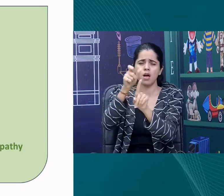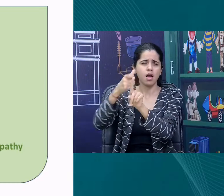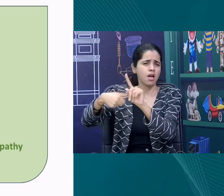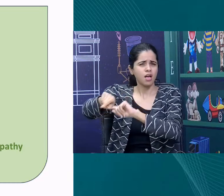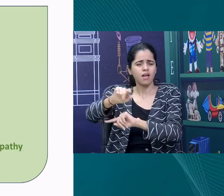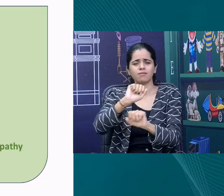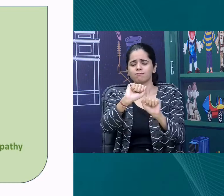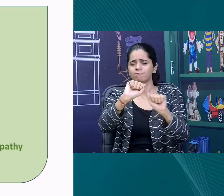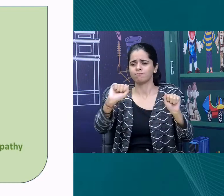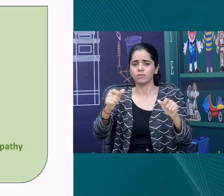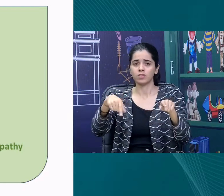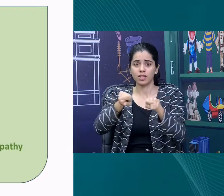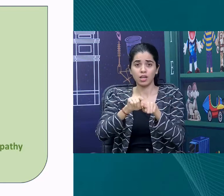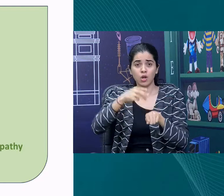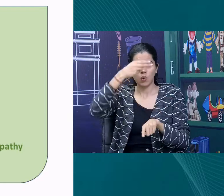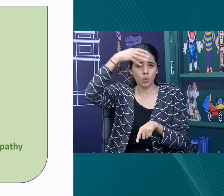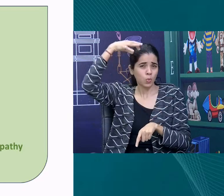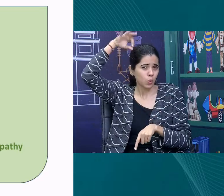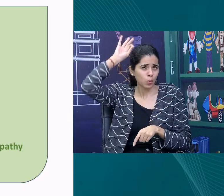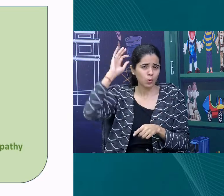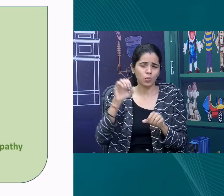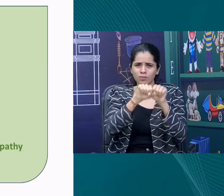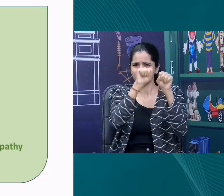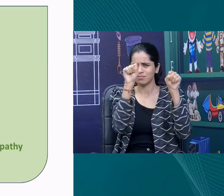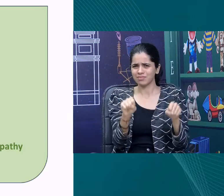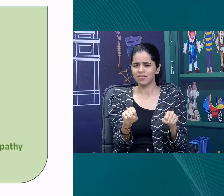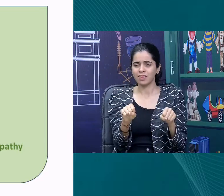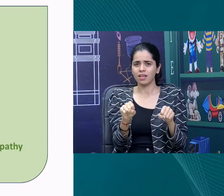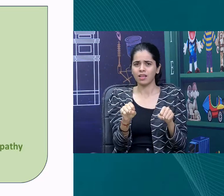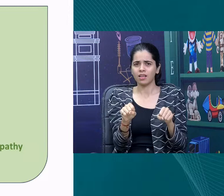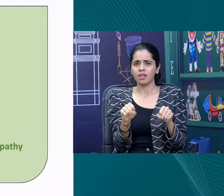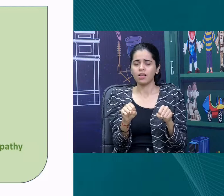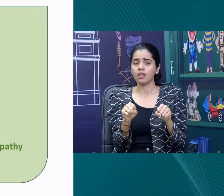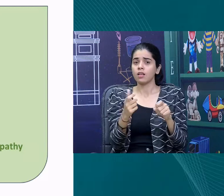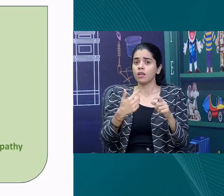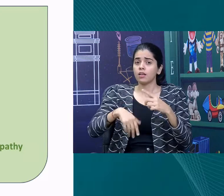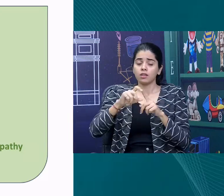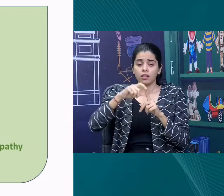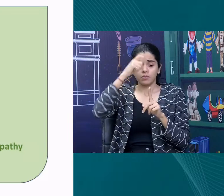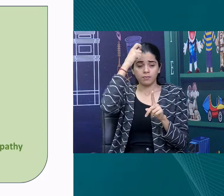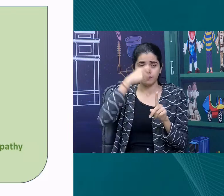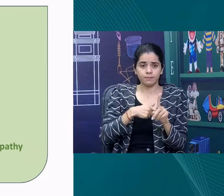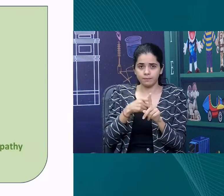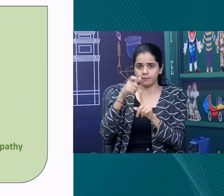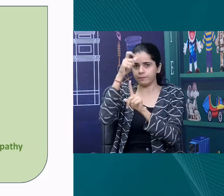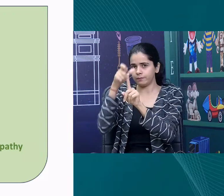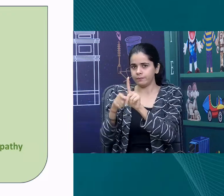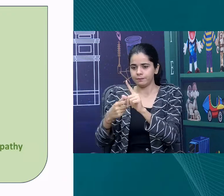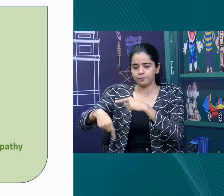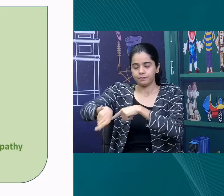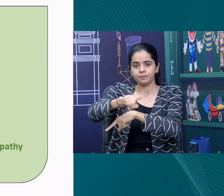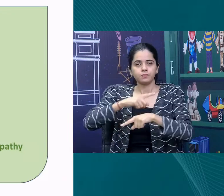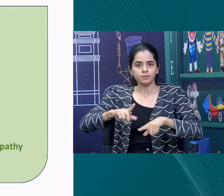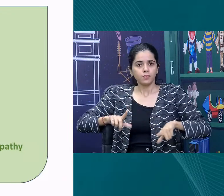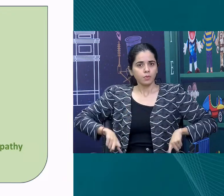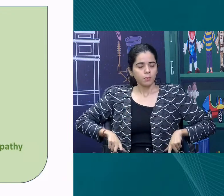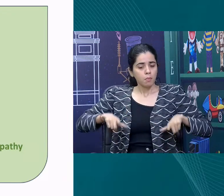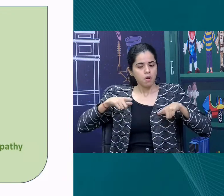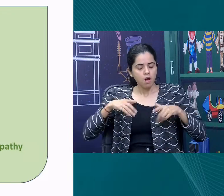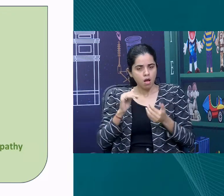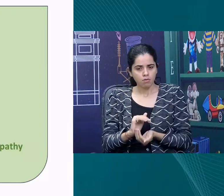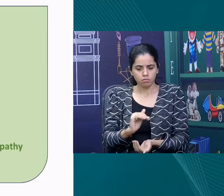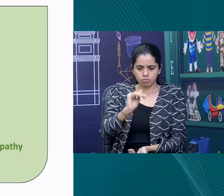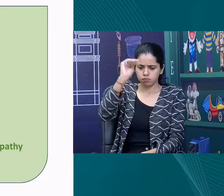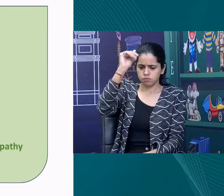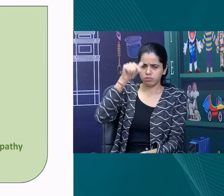you go back to a Gurukul system, you would see that again, goals were very personalized based on the life goals of the children and